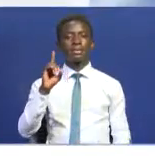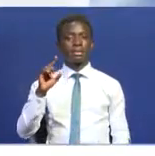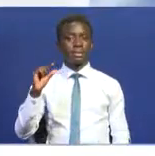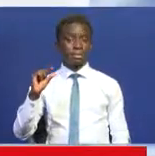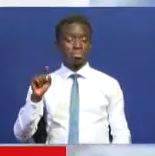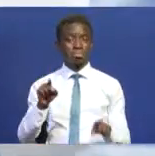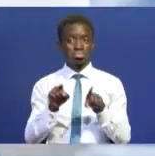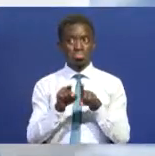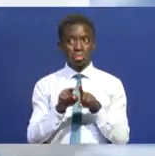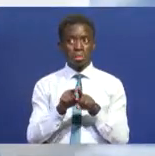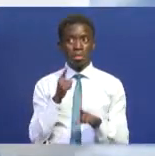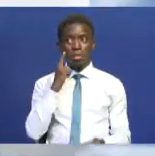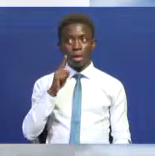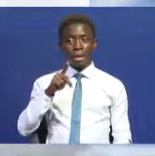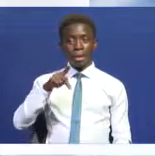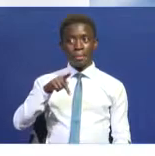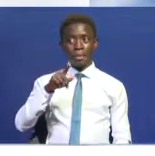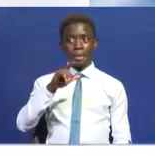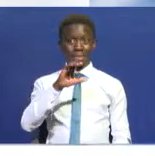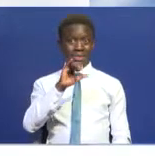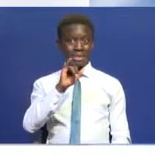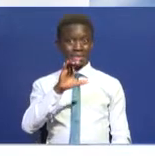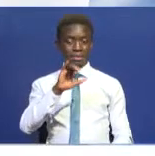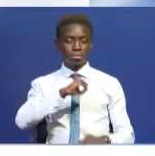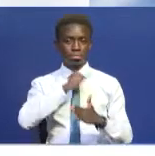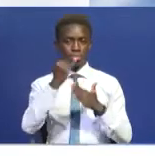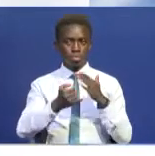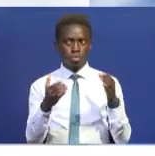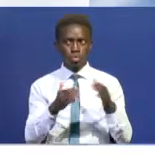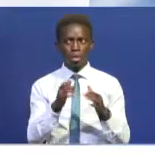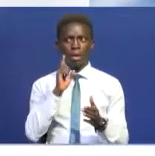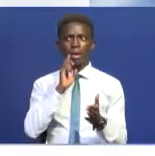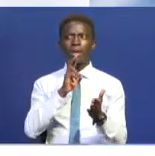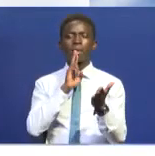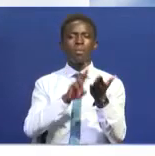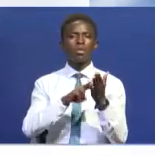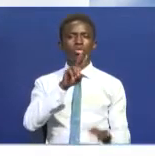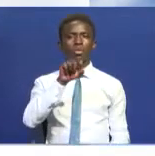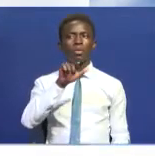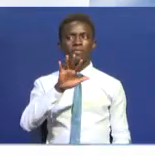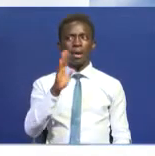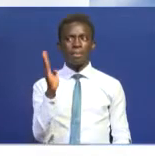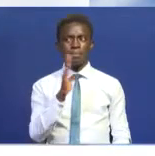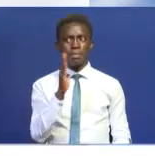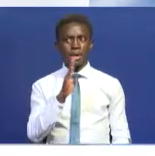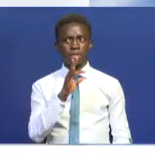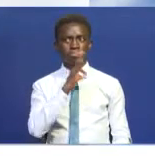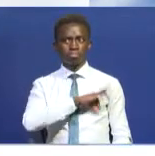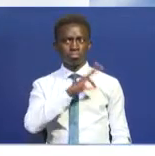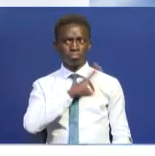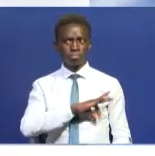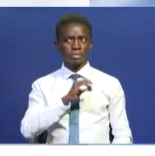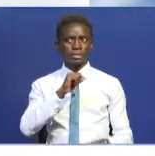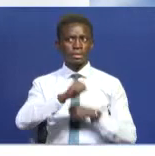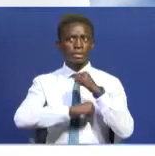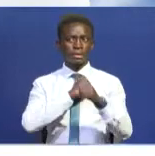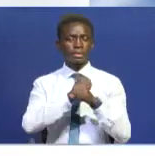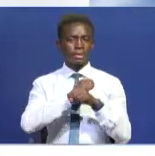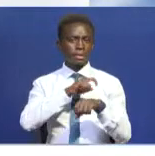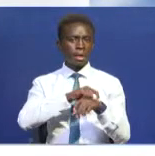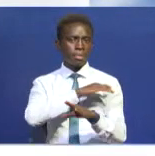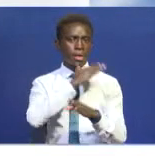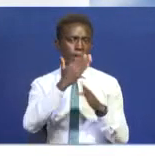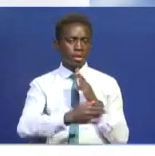Group PLC reported a profit before tax of 12.5 billion shillings for the year ended December 2023, compared